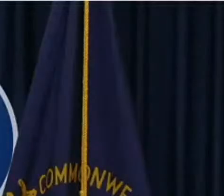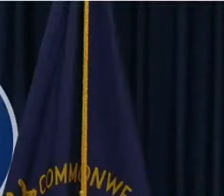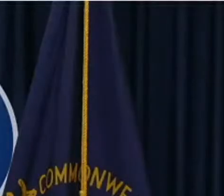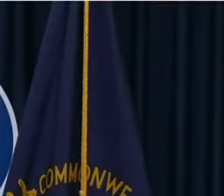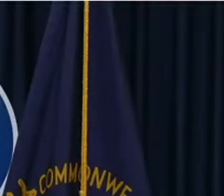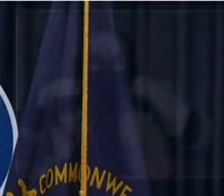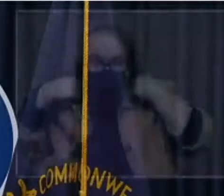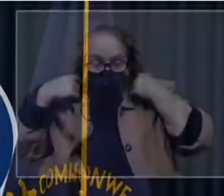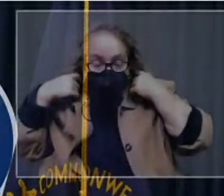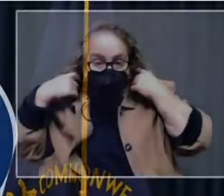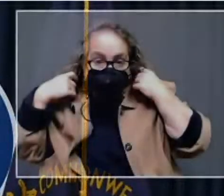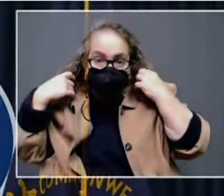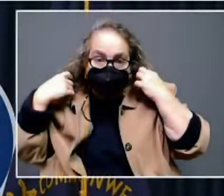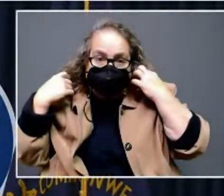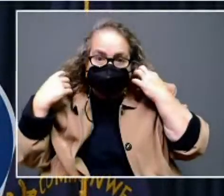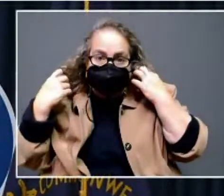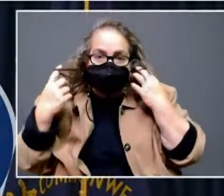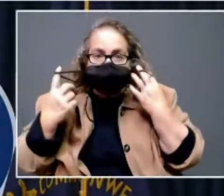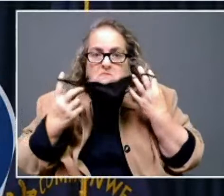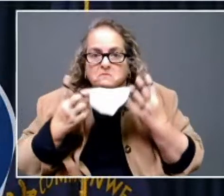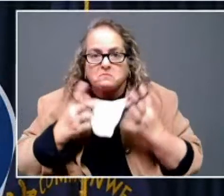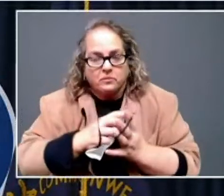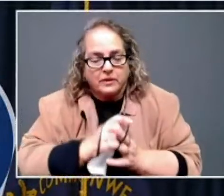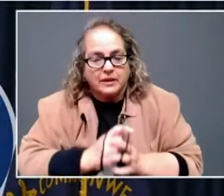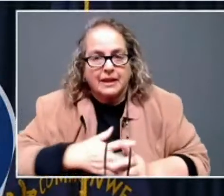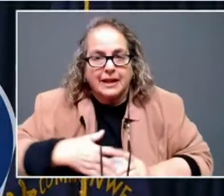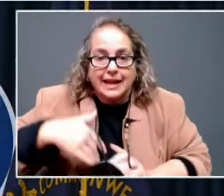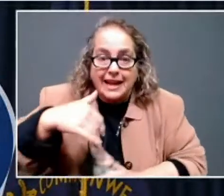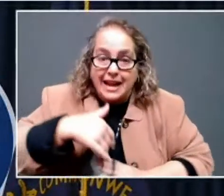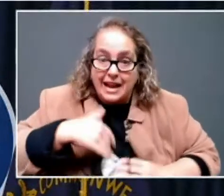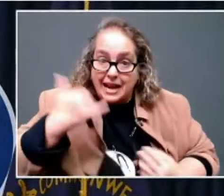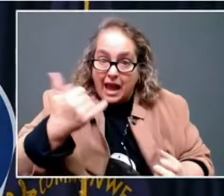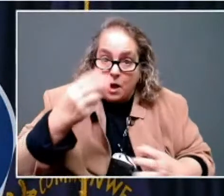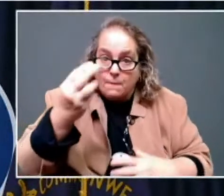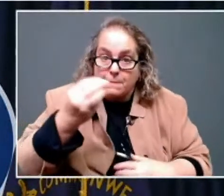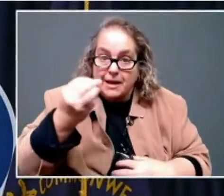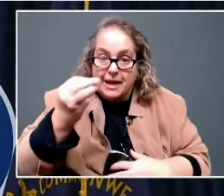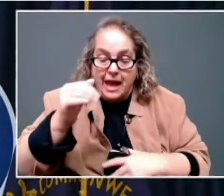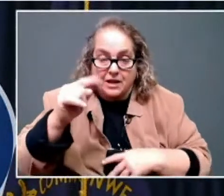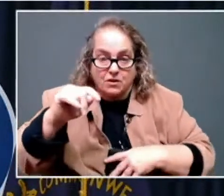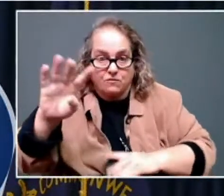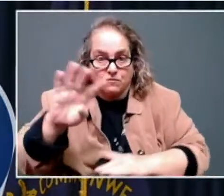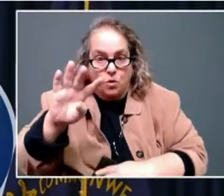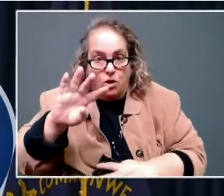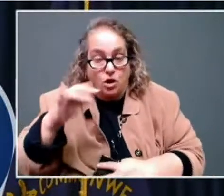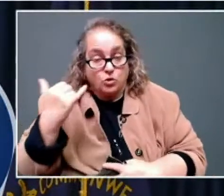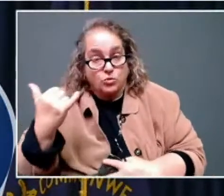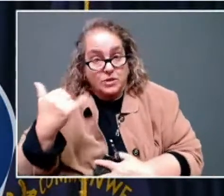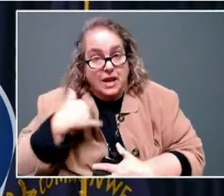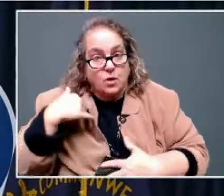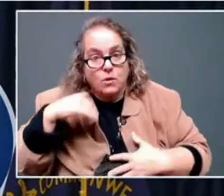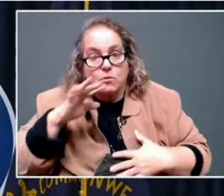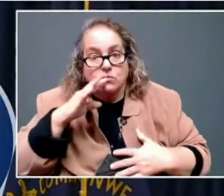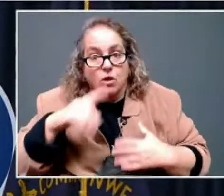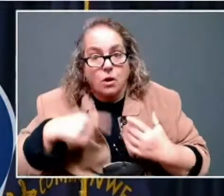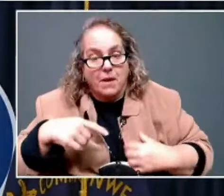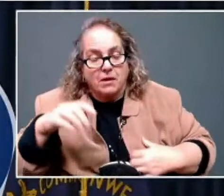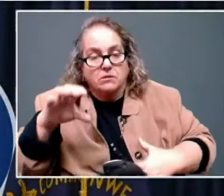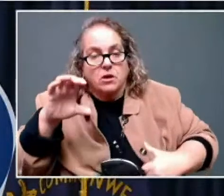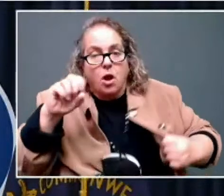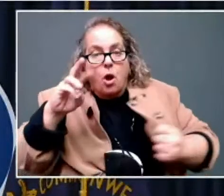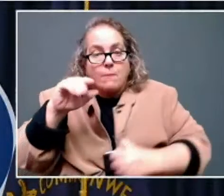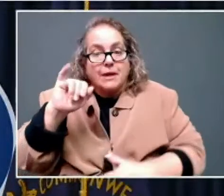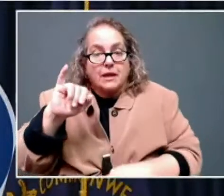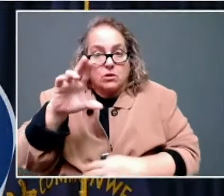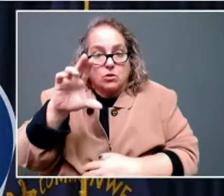All right. It is Monday at 4 p.m. Today, we're going to talk about Omicron. Dr.